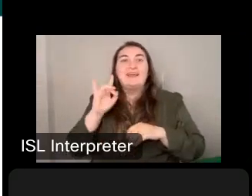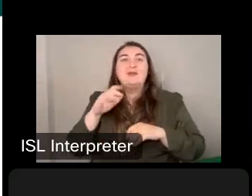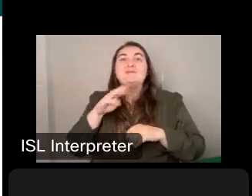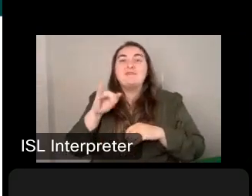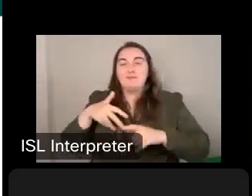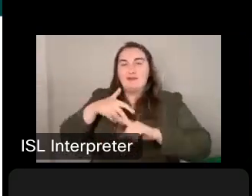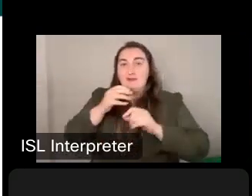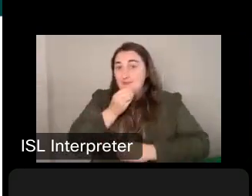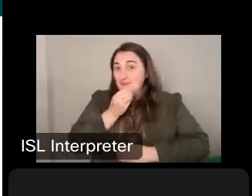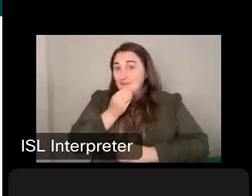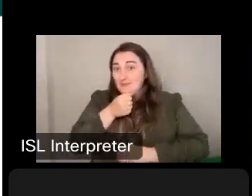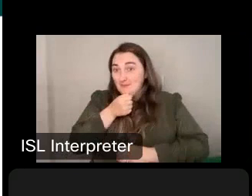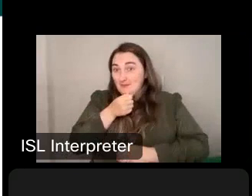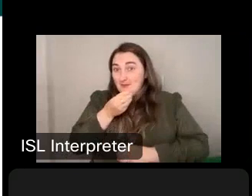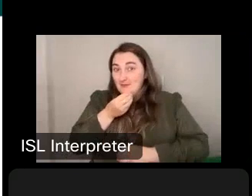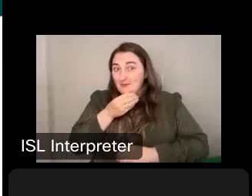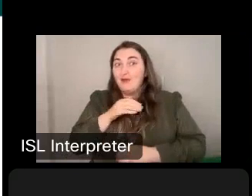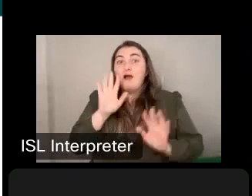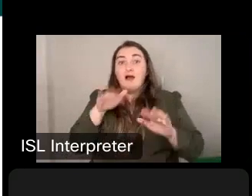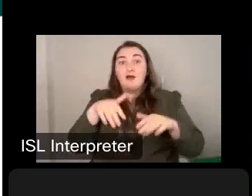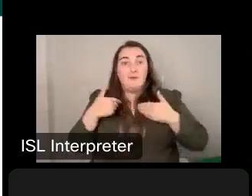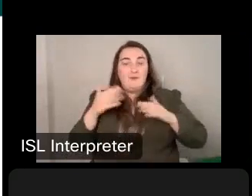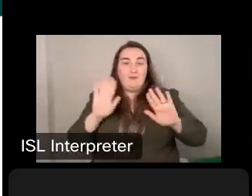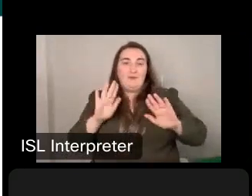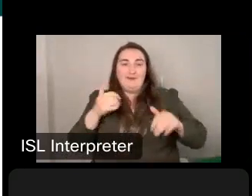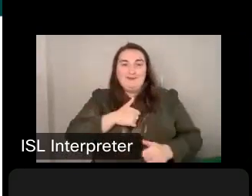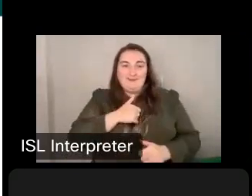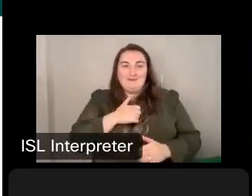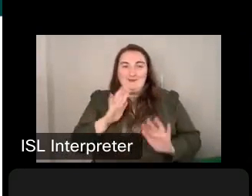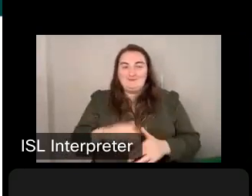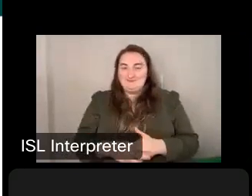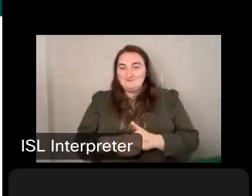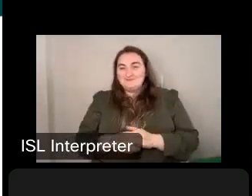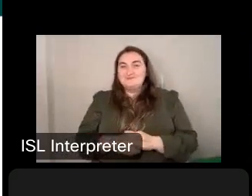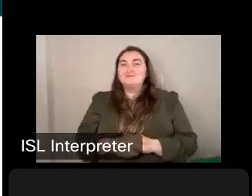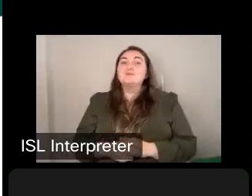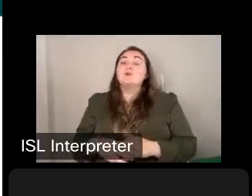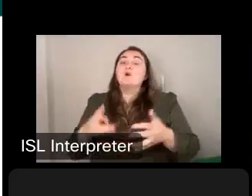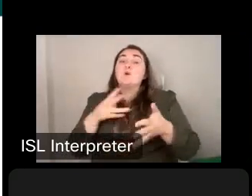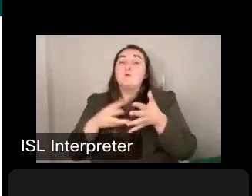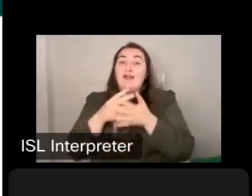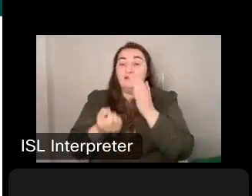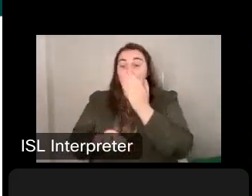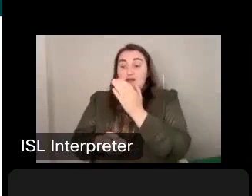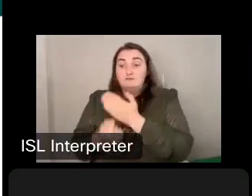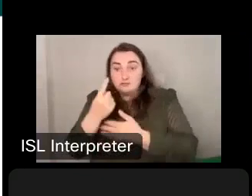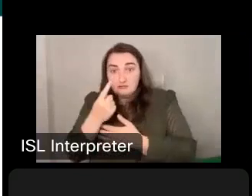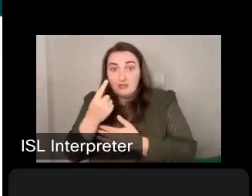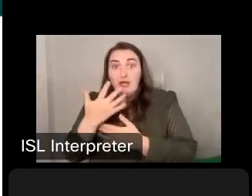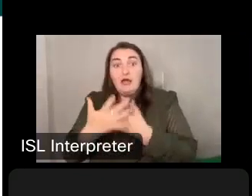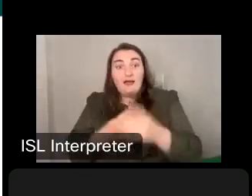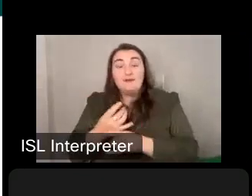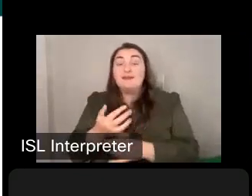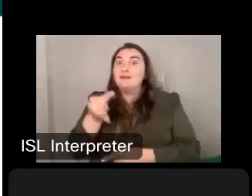you. Thank you. You're right. Don't worry. I know you're working away. Thank you. So when an incident initially occurs, particularly if it's a